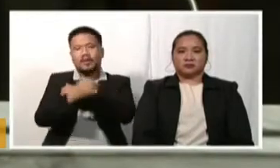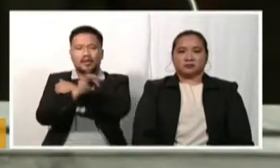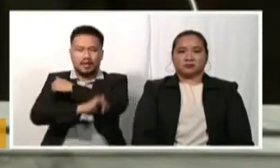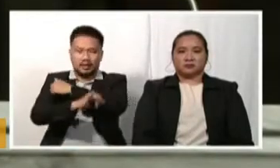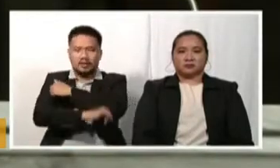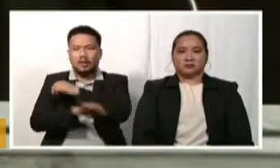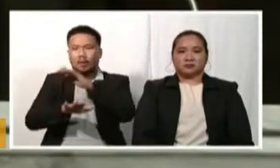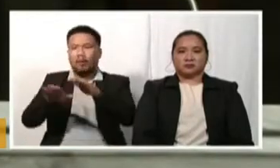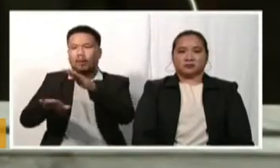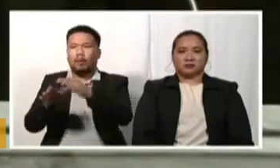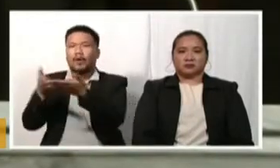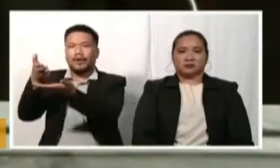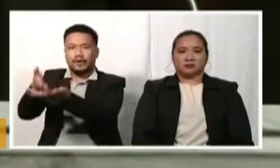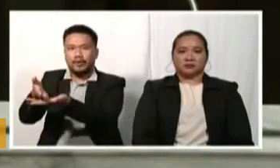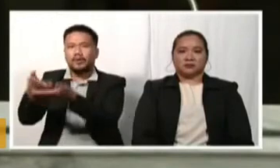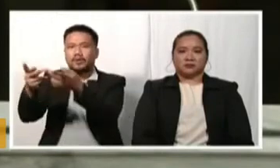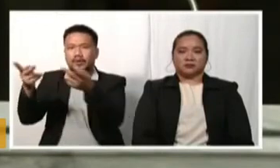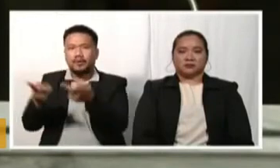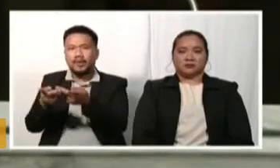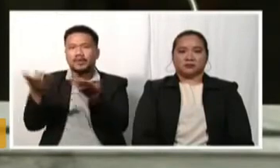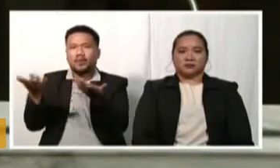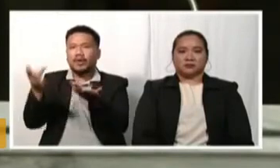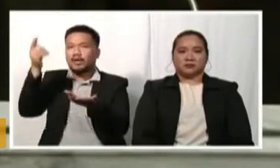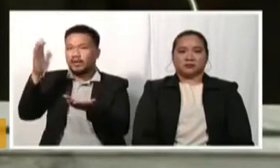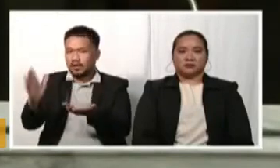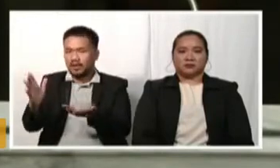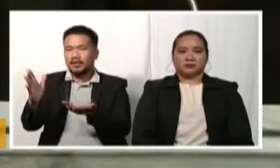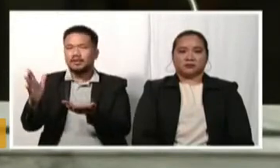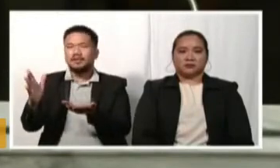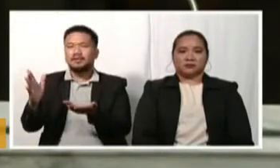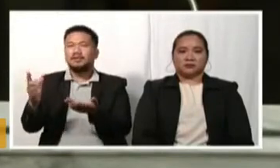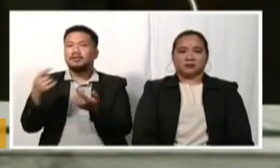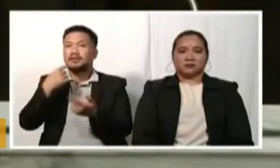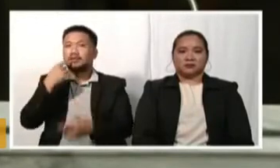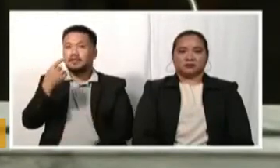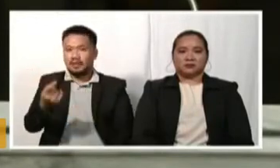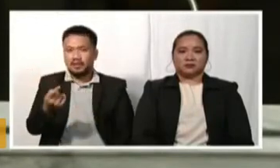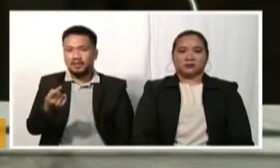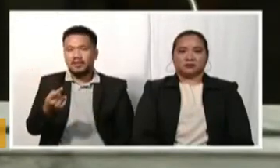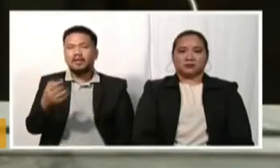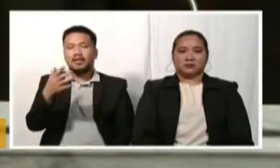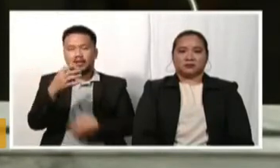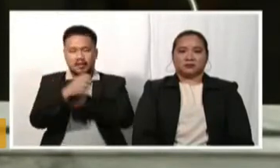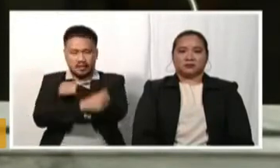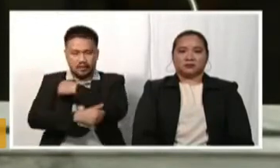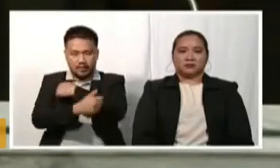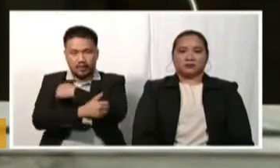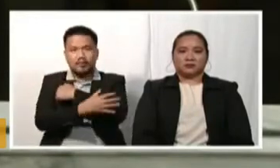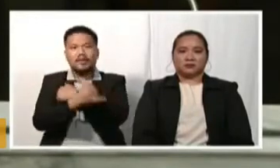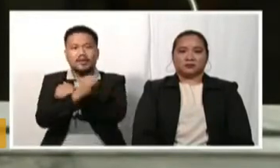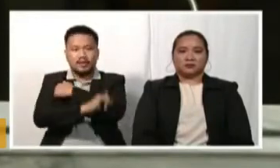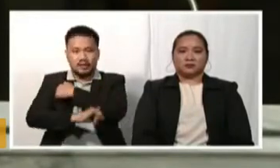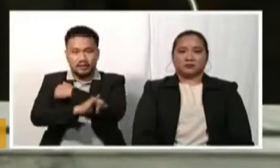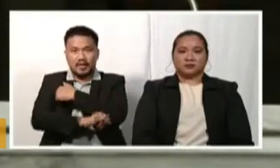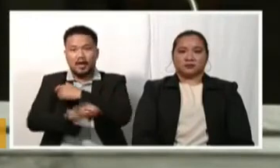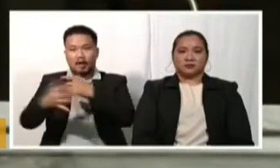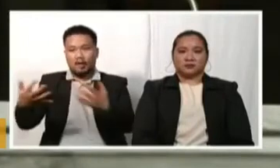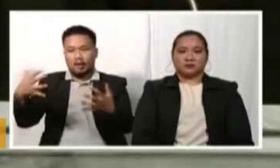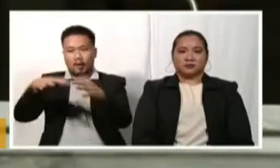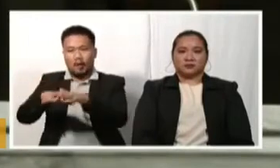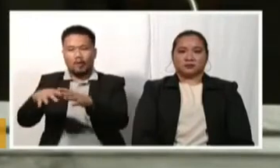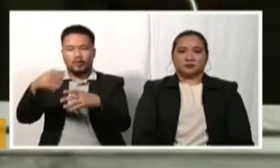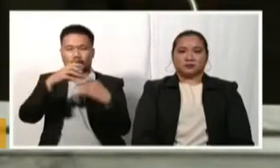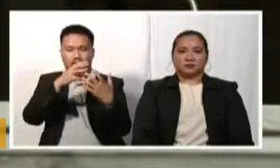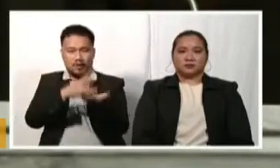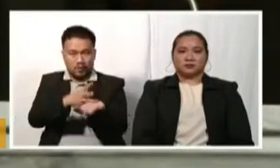Abraham built an altar there and arranged the wood on it. Then he reached